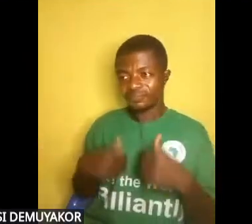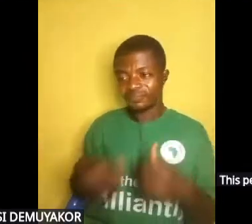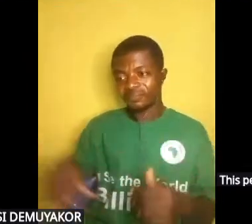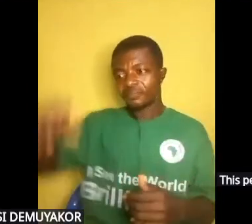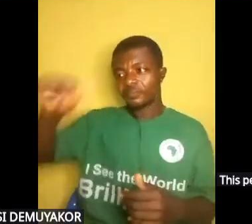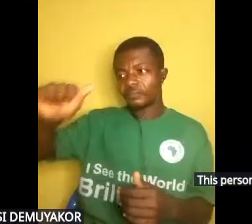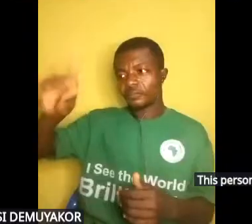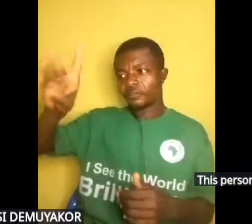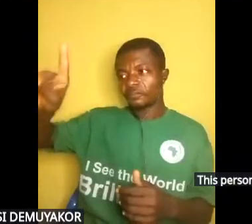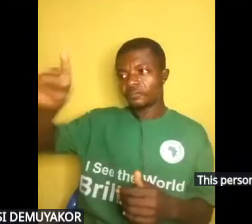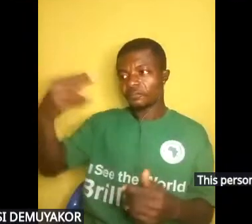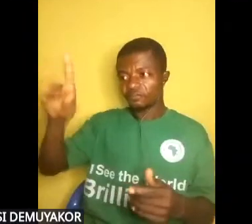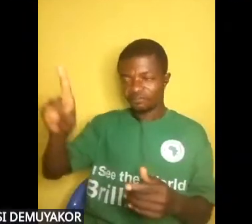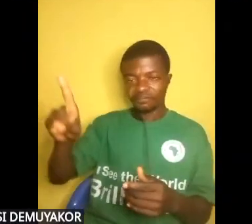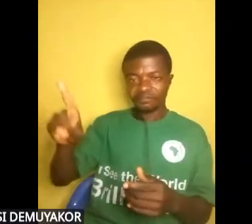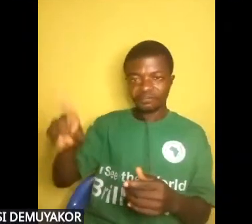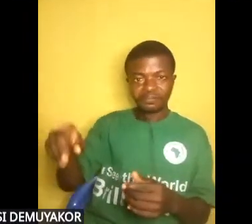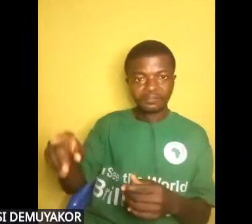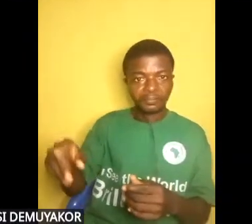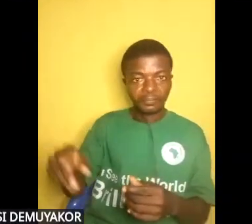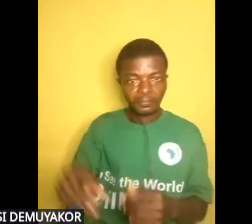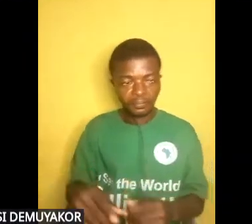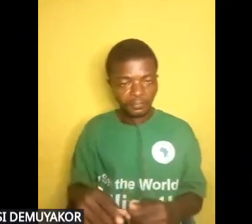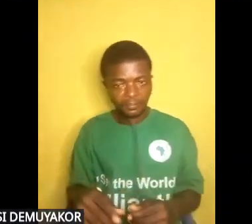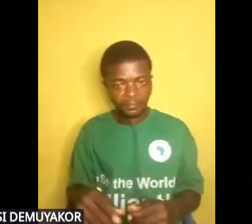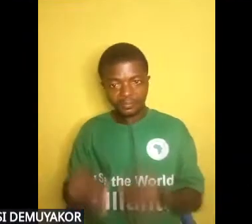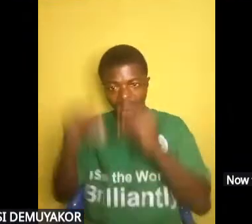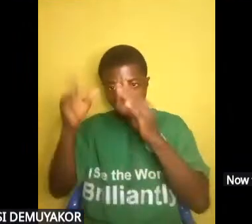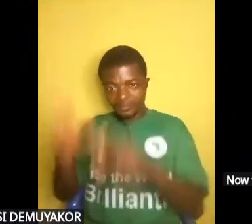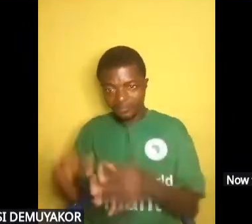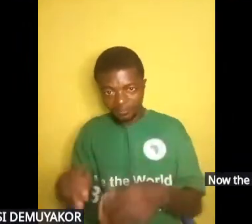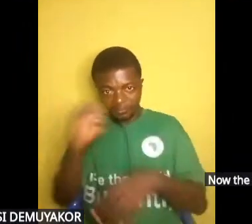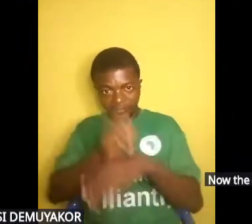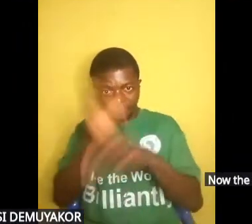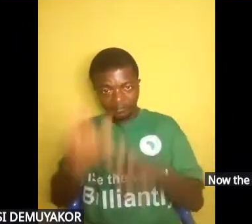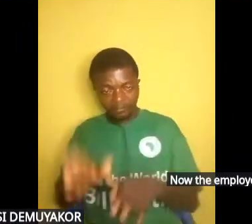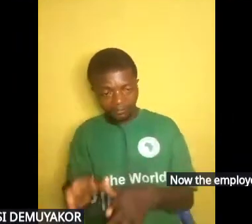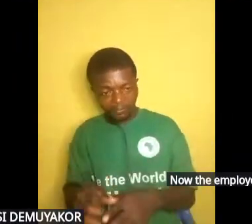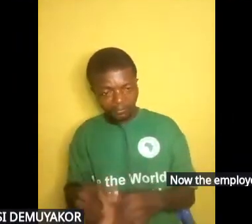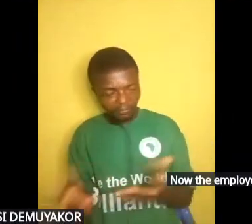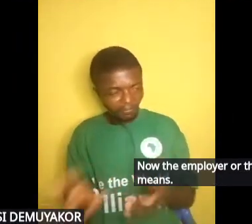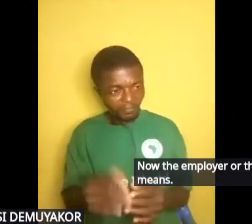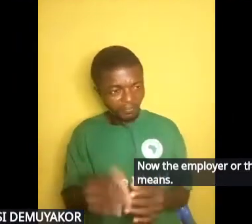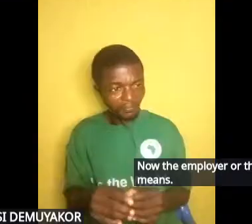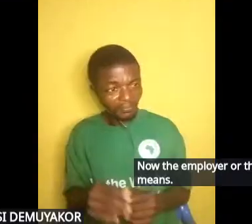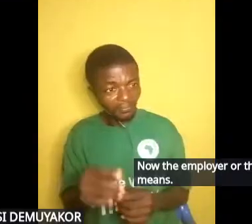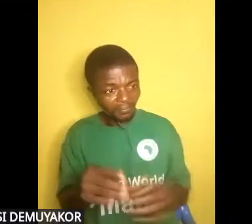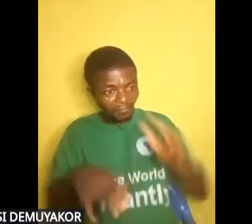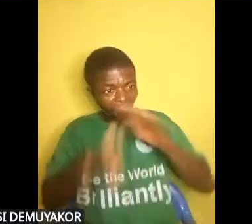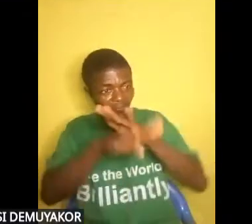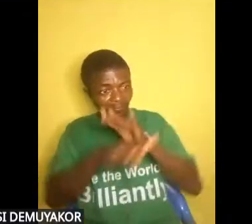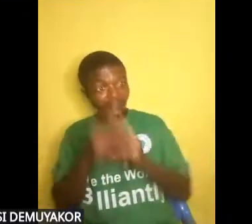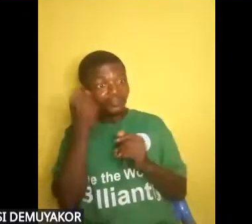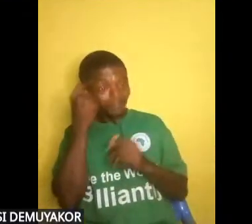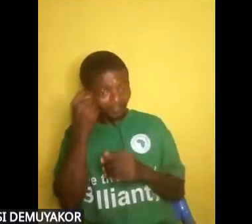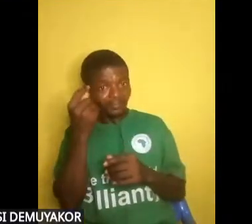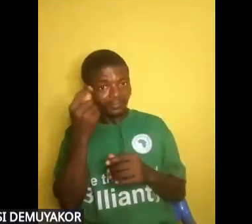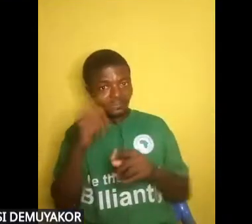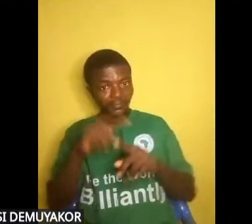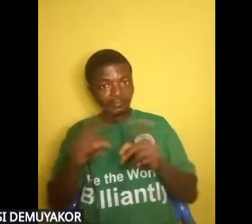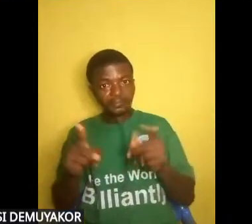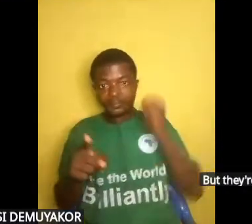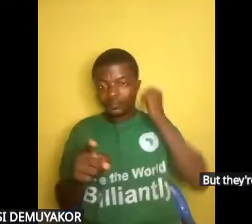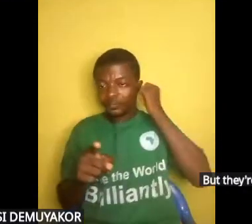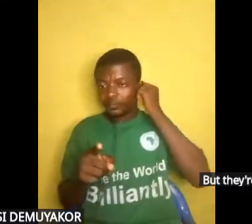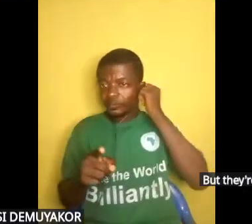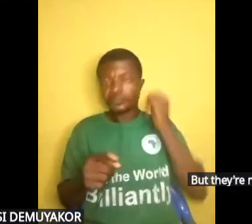disorder, now the employer or the teacher might have a basic understanding of what that means, but they're not going to have a thorough understanding of